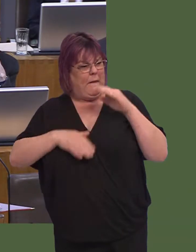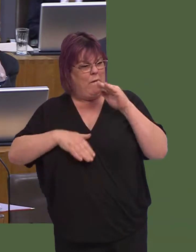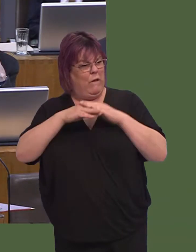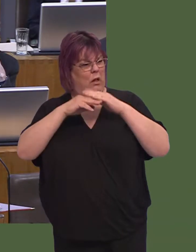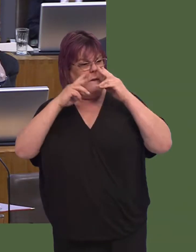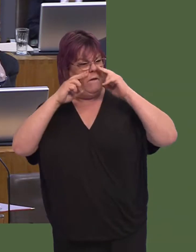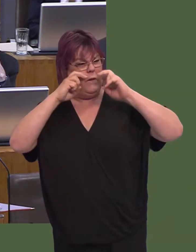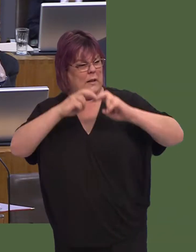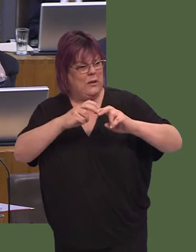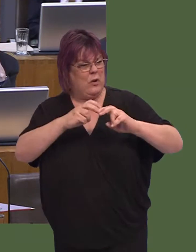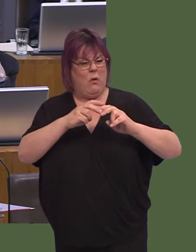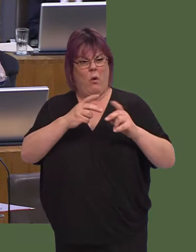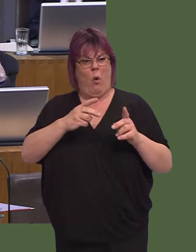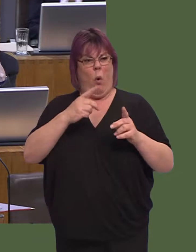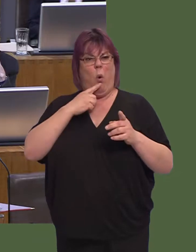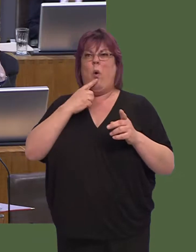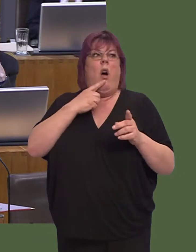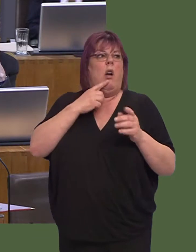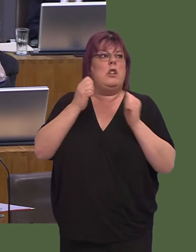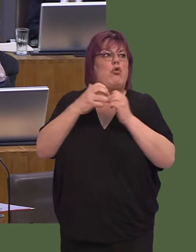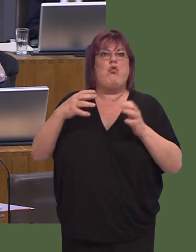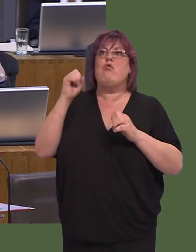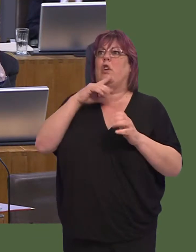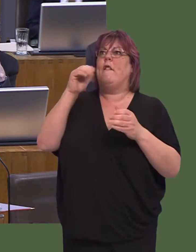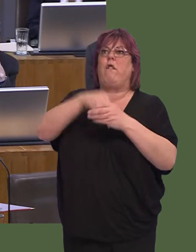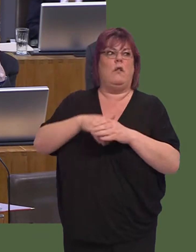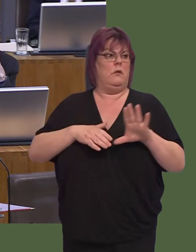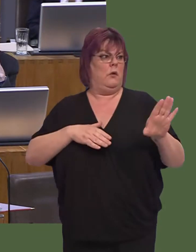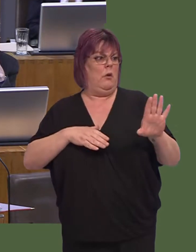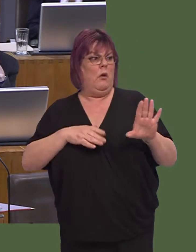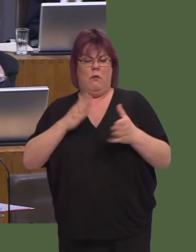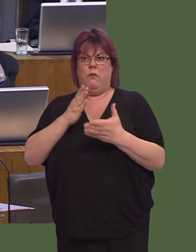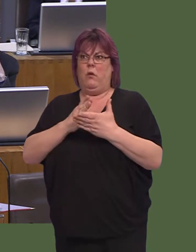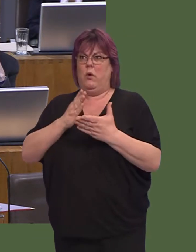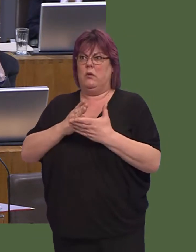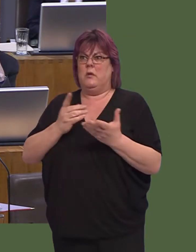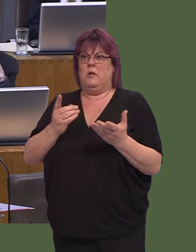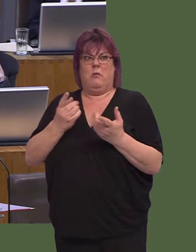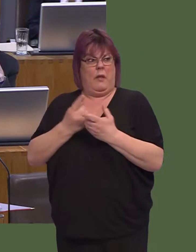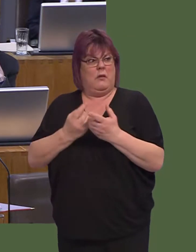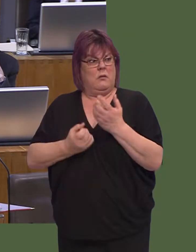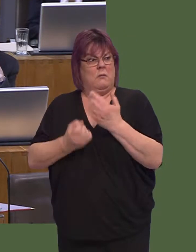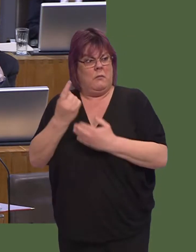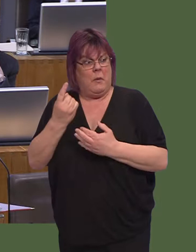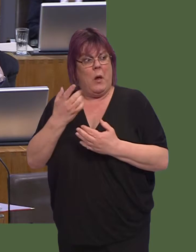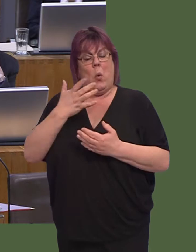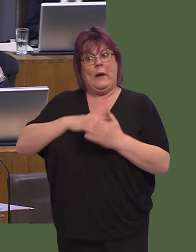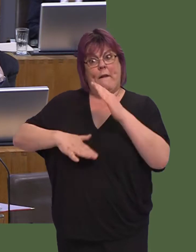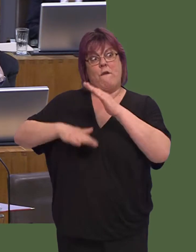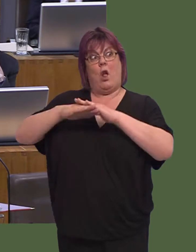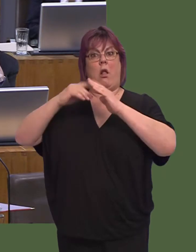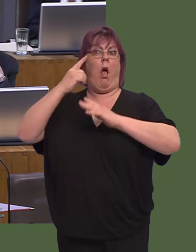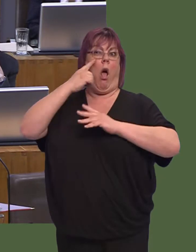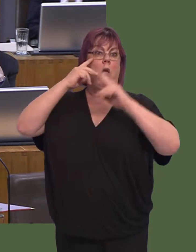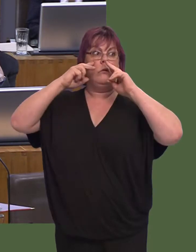to be a full investigation, or do not accept there's any Russian involvement. Of course those factors come into play. But it's hugely important that there is a full